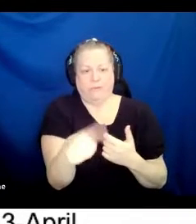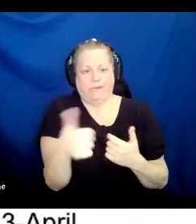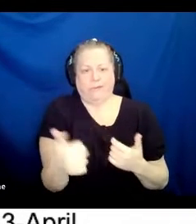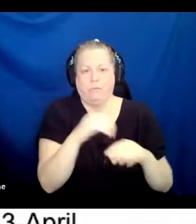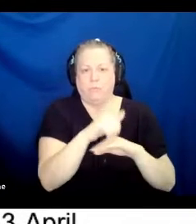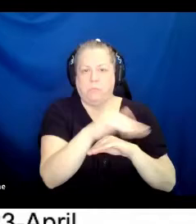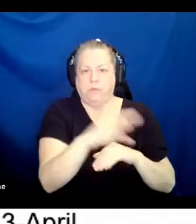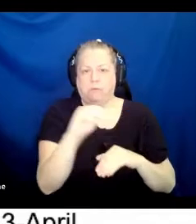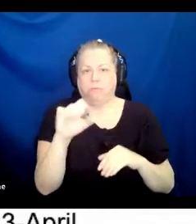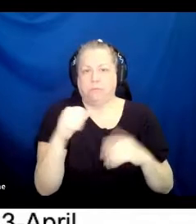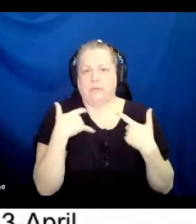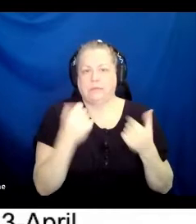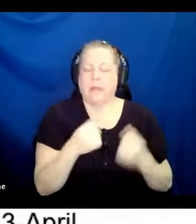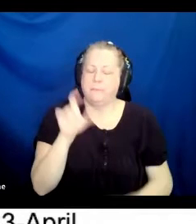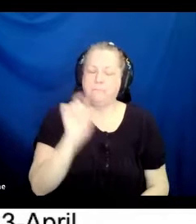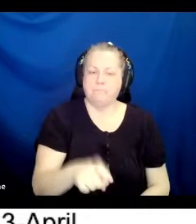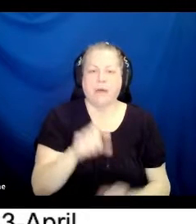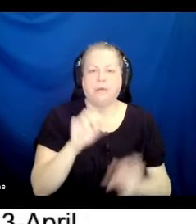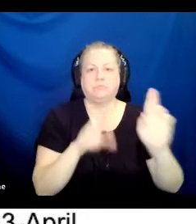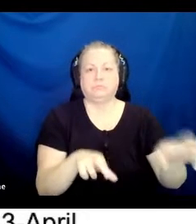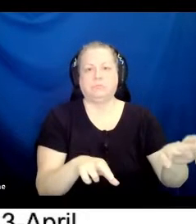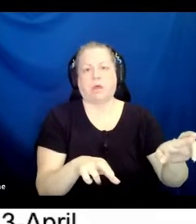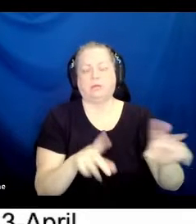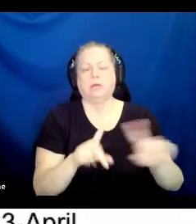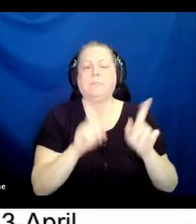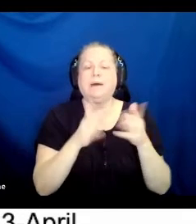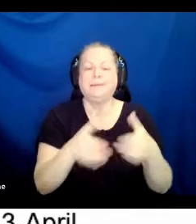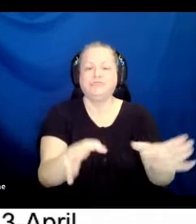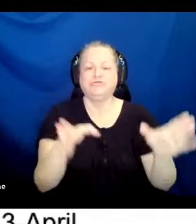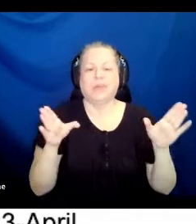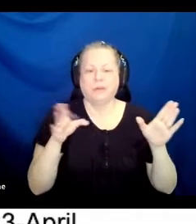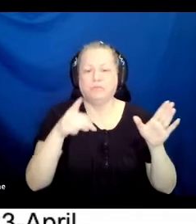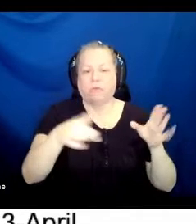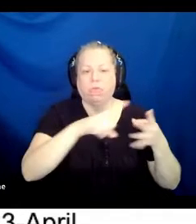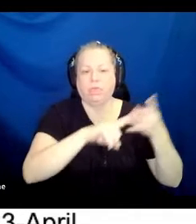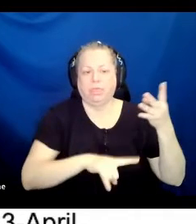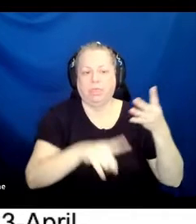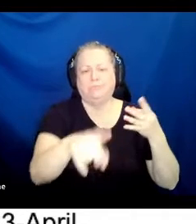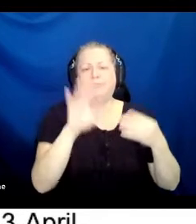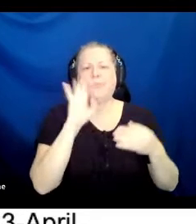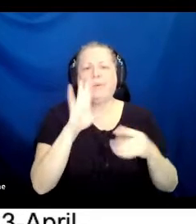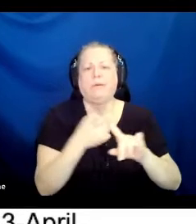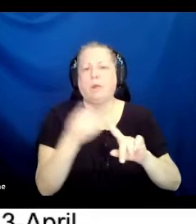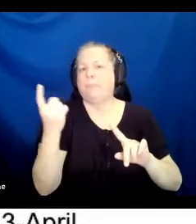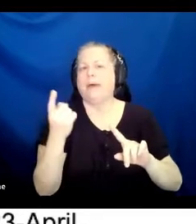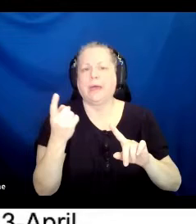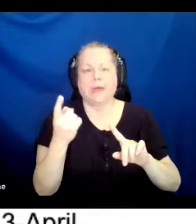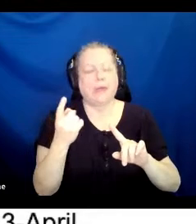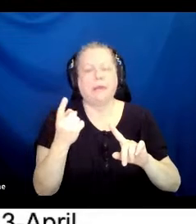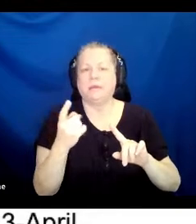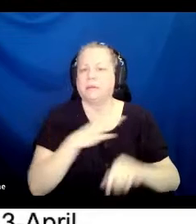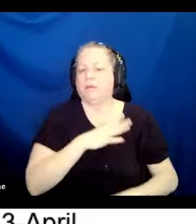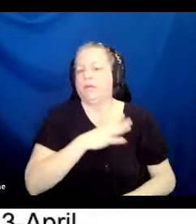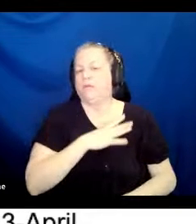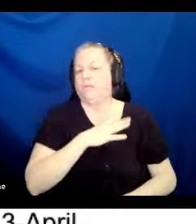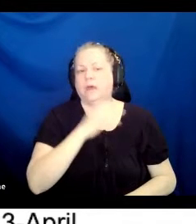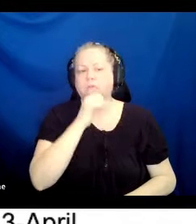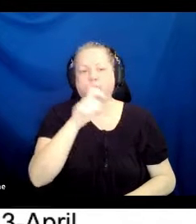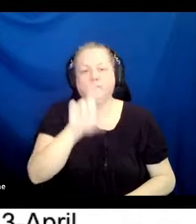MassHealth, they must respond. But in general, these folks will be automatically renewed and will not receive a blue